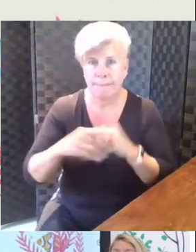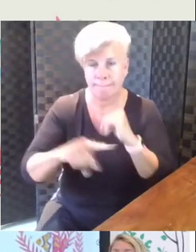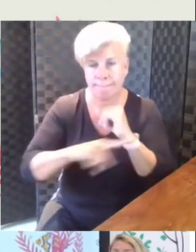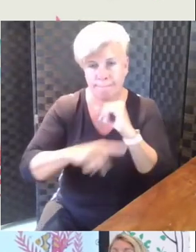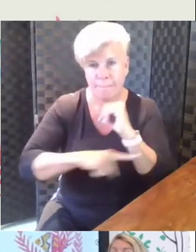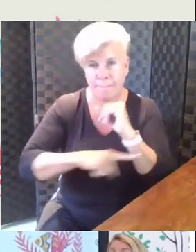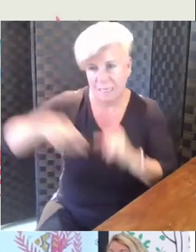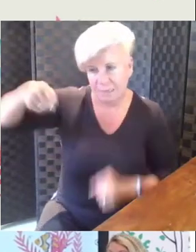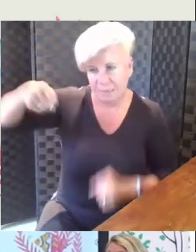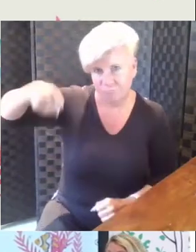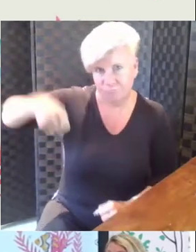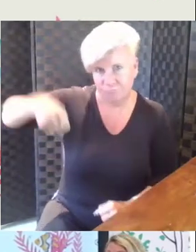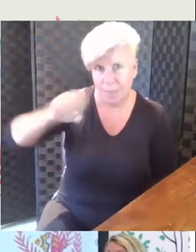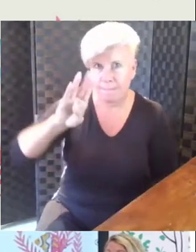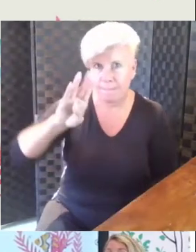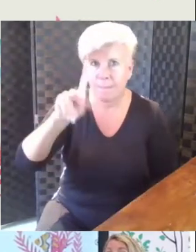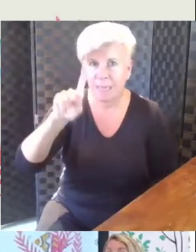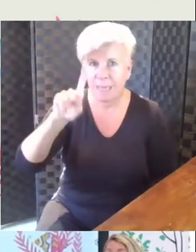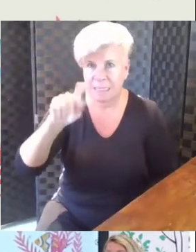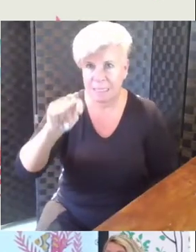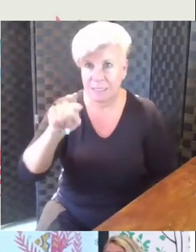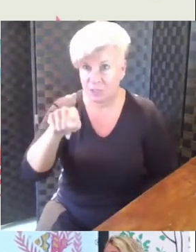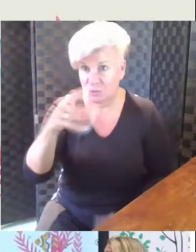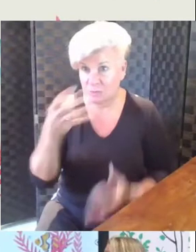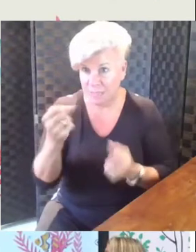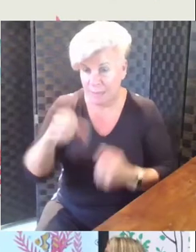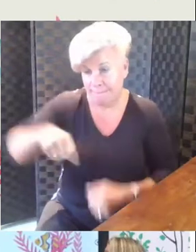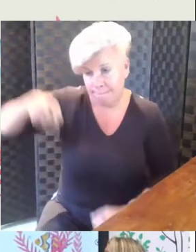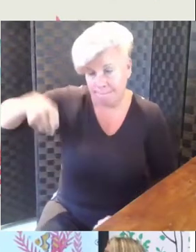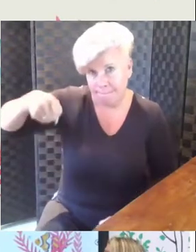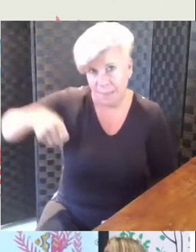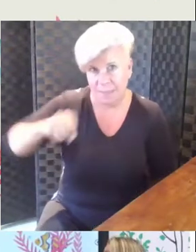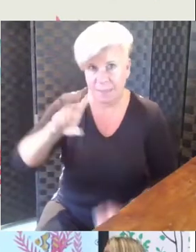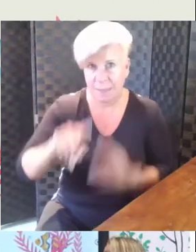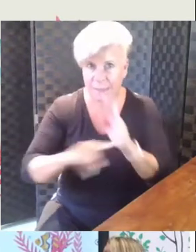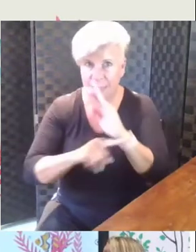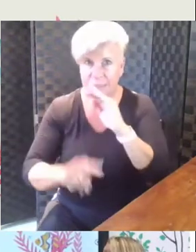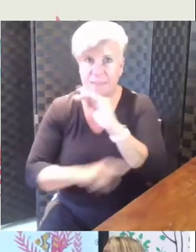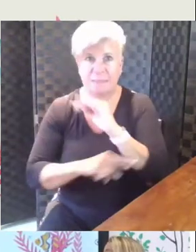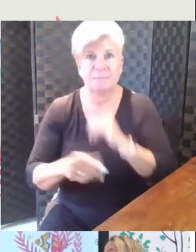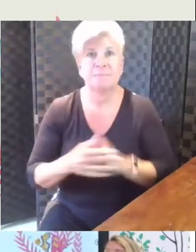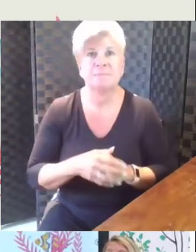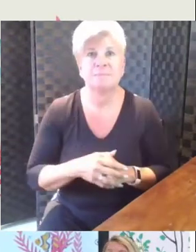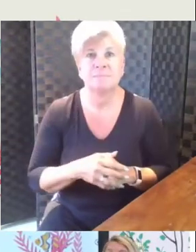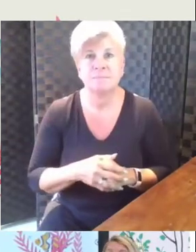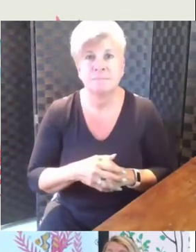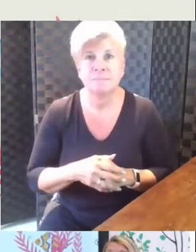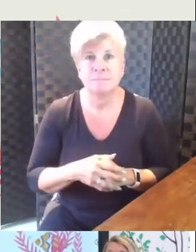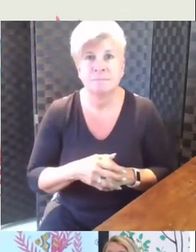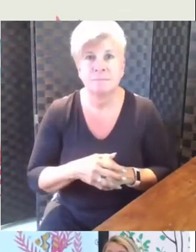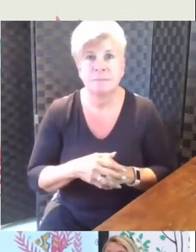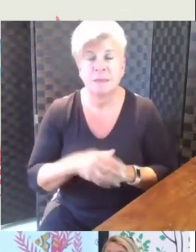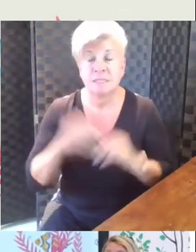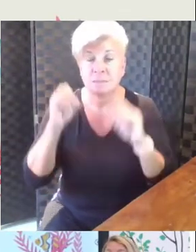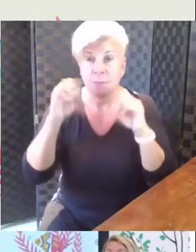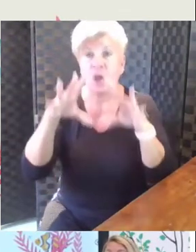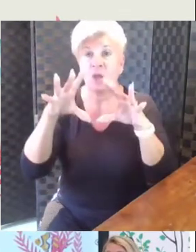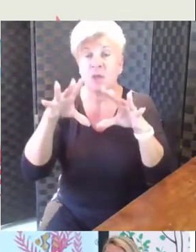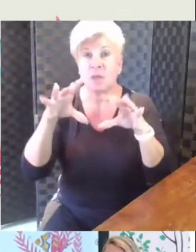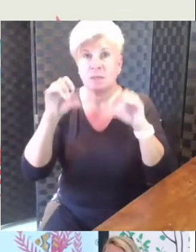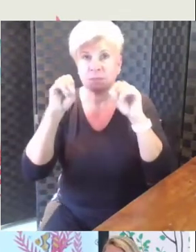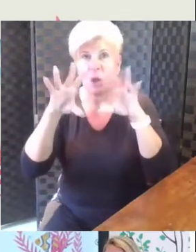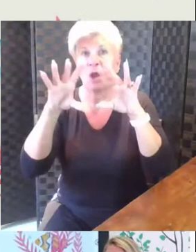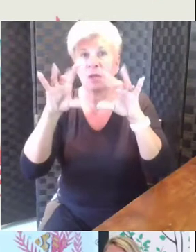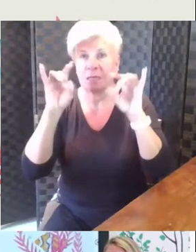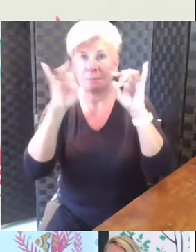Bucket. Now you say it. Bucket. Spark. Now